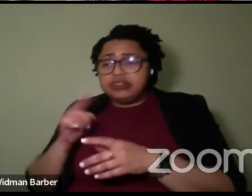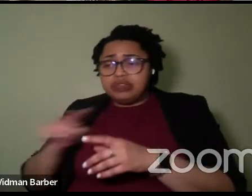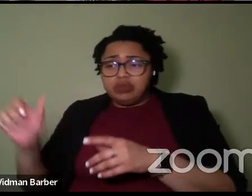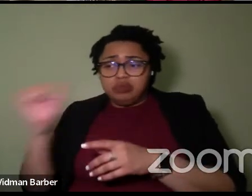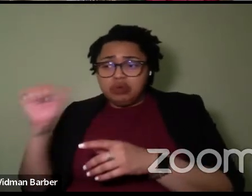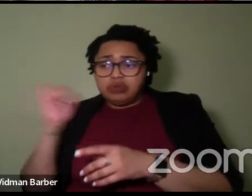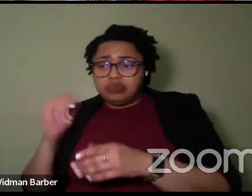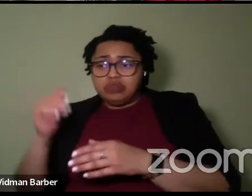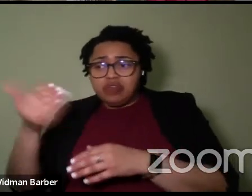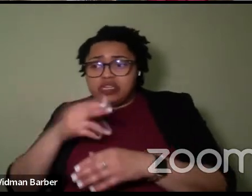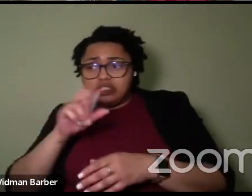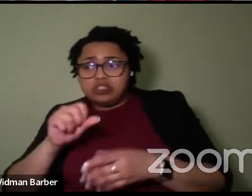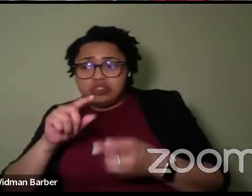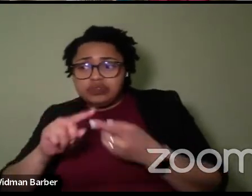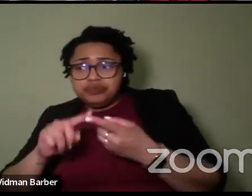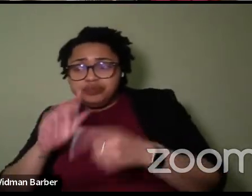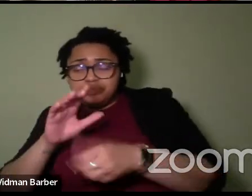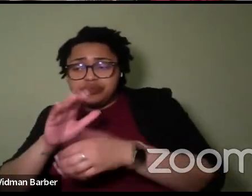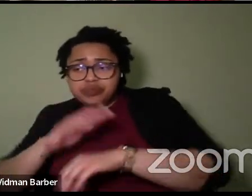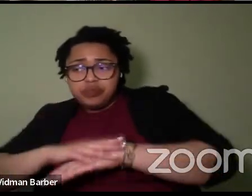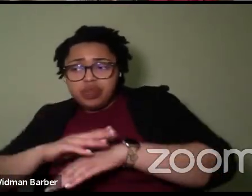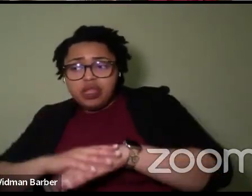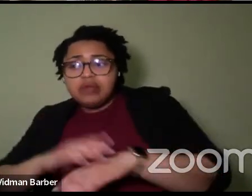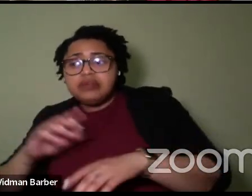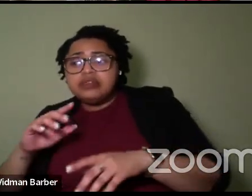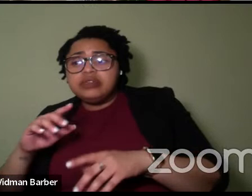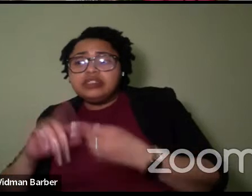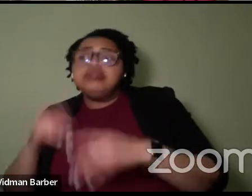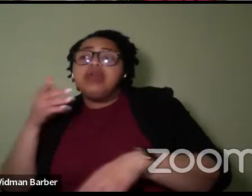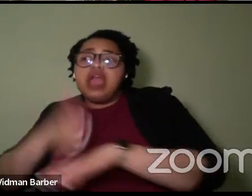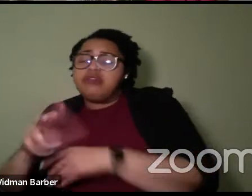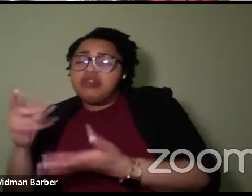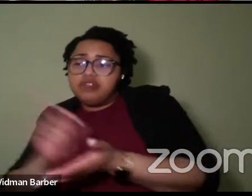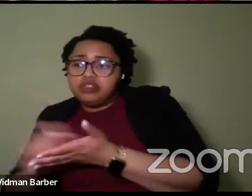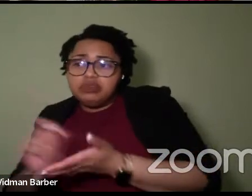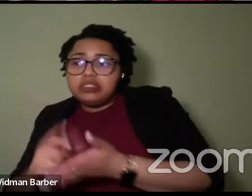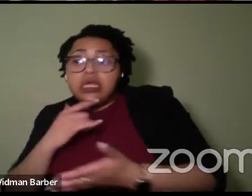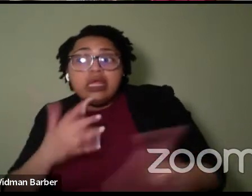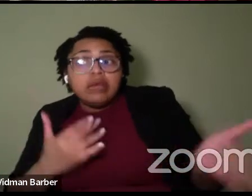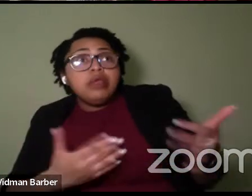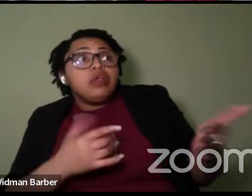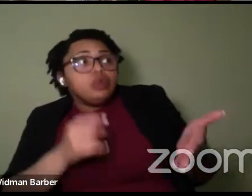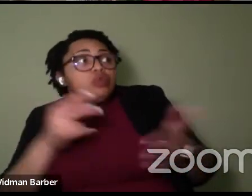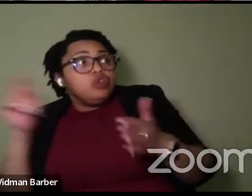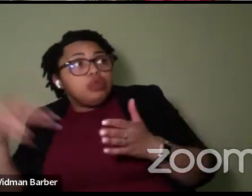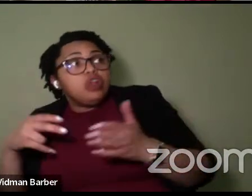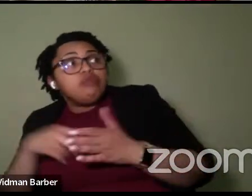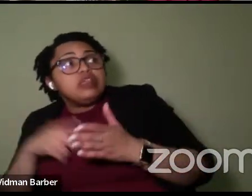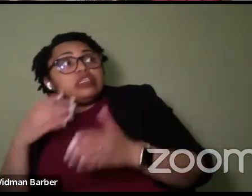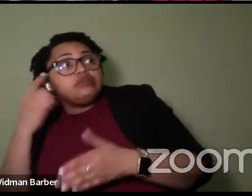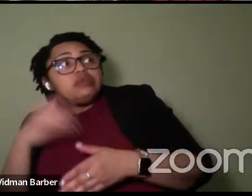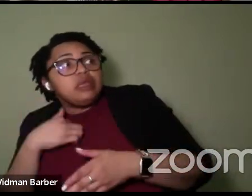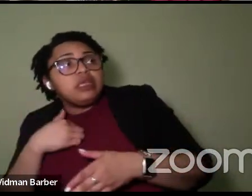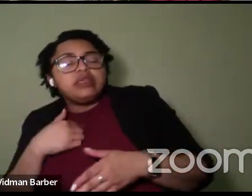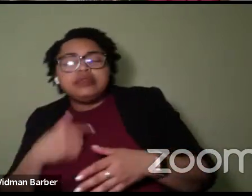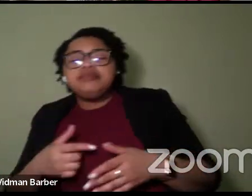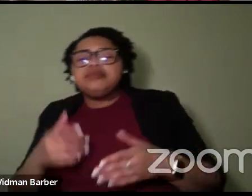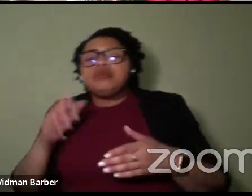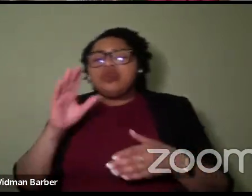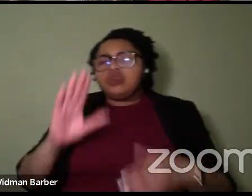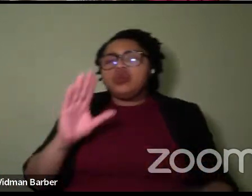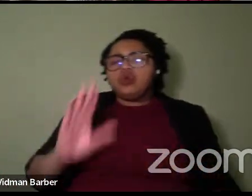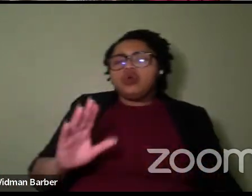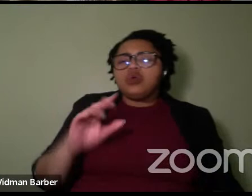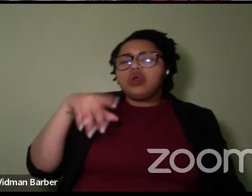hey, will you look this over for me? So what types of obstacles, if you won't mind sharing, just in transparency, have